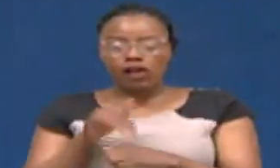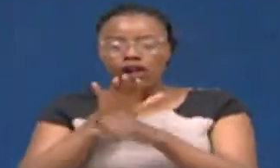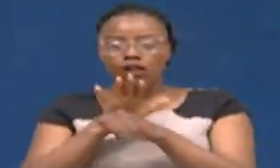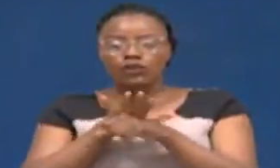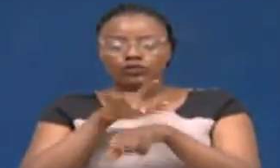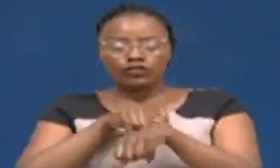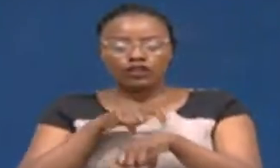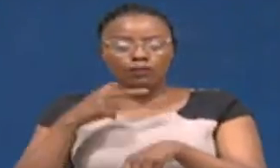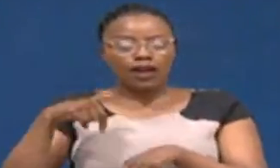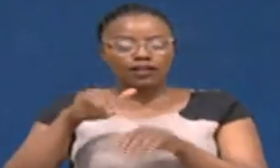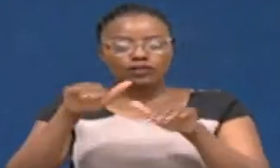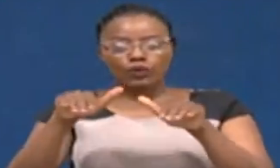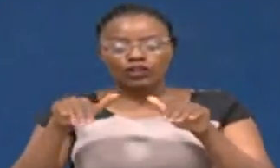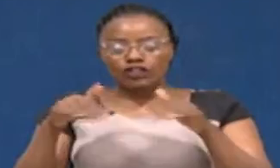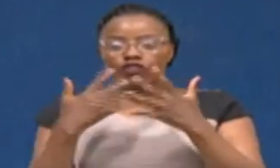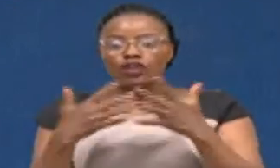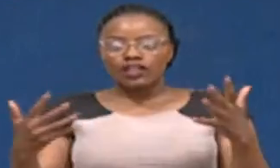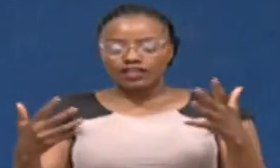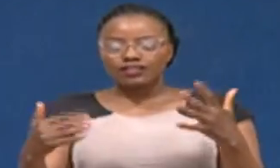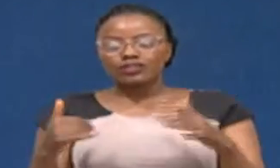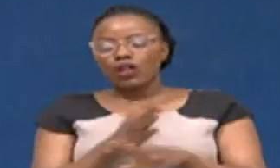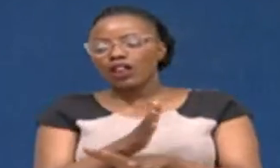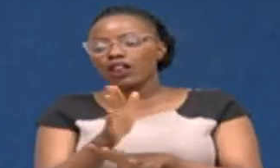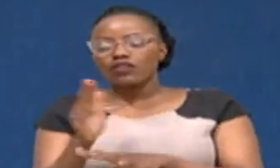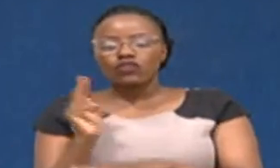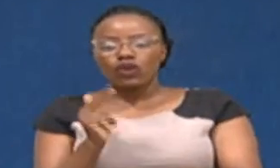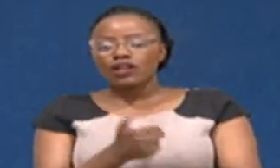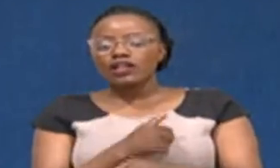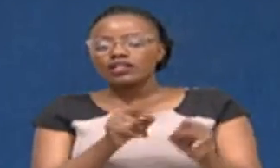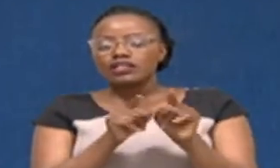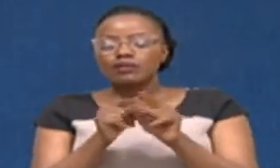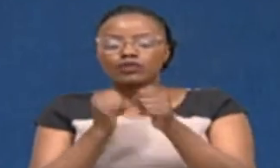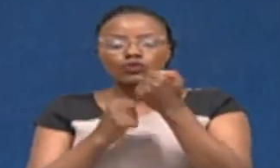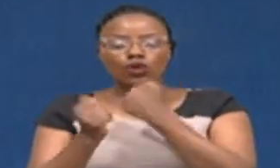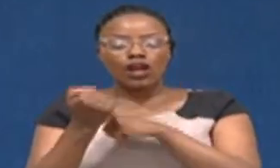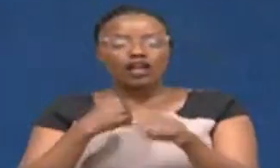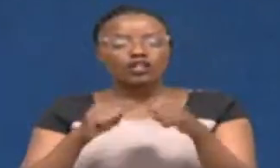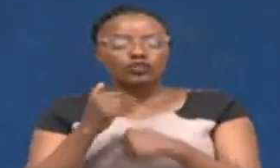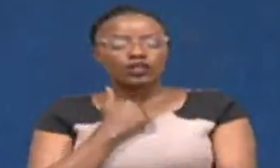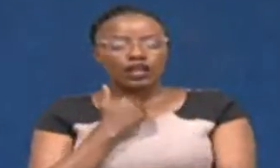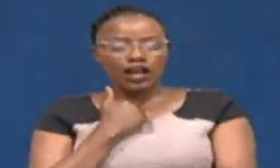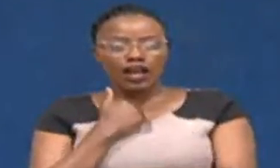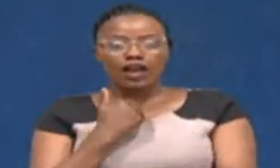Many a times we have waited for things to go haywire for us to kick into action.